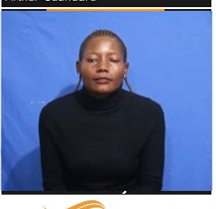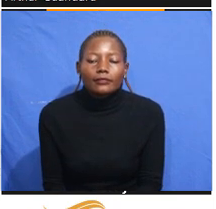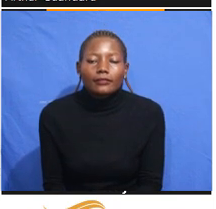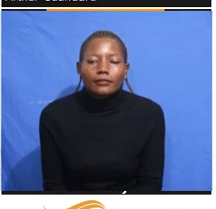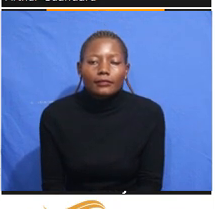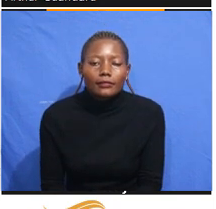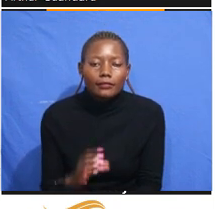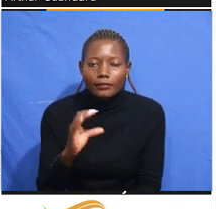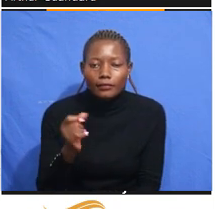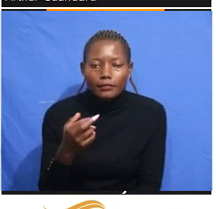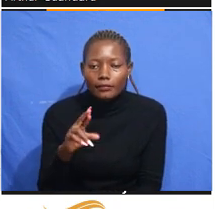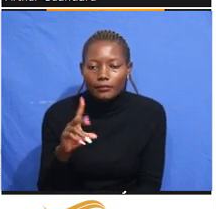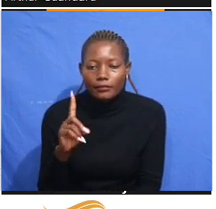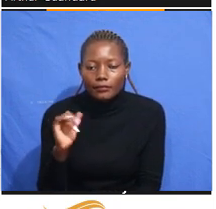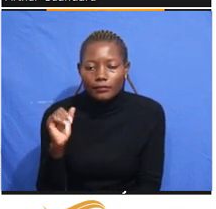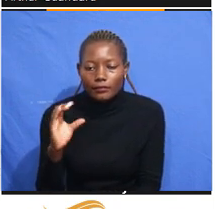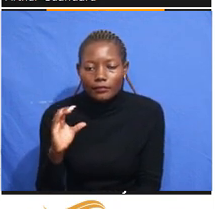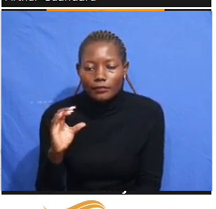The cardiac cycle.